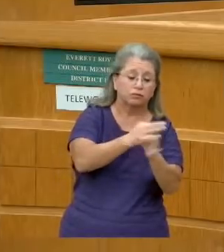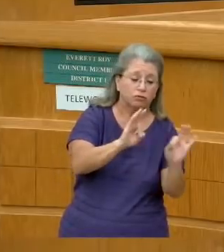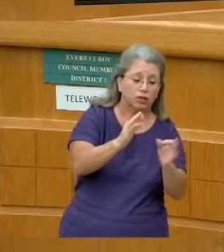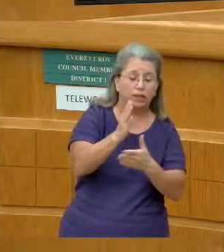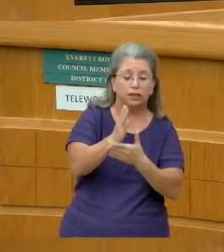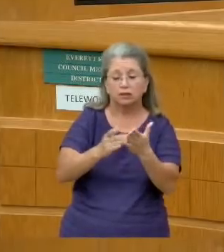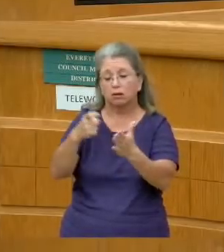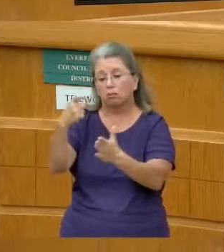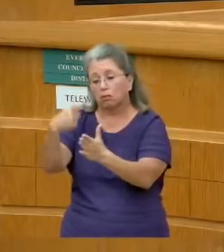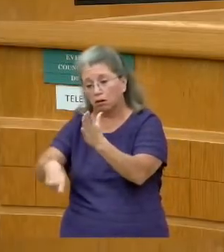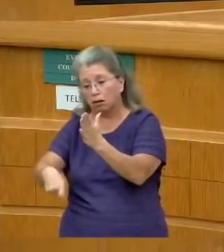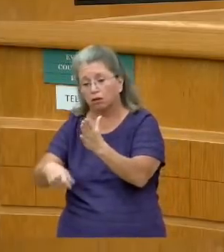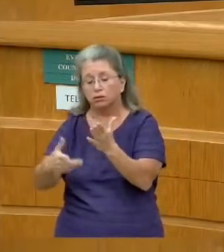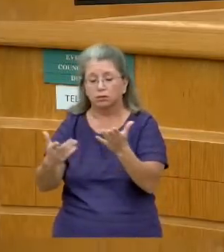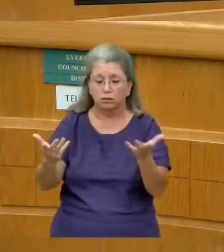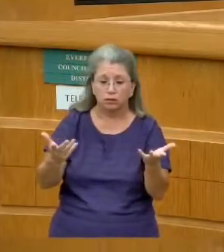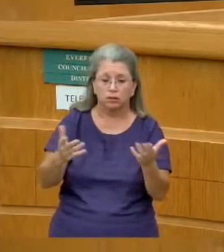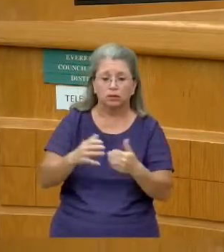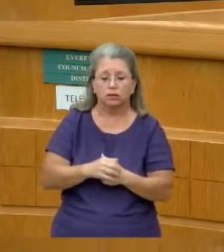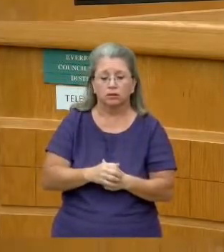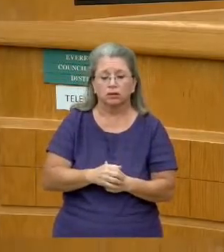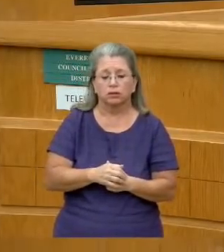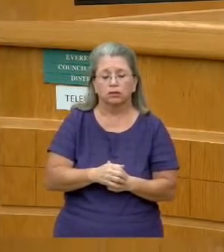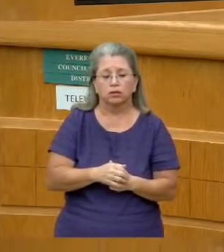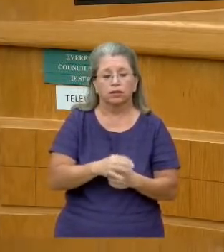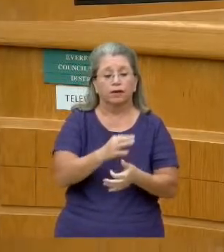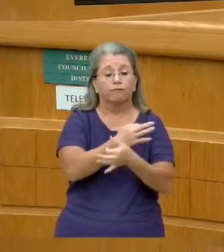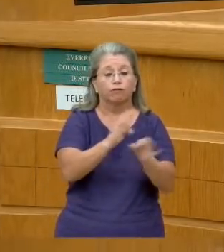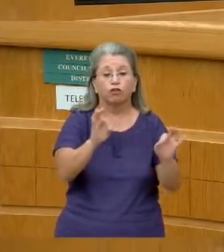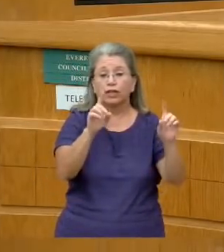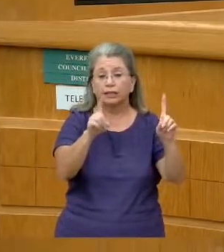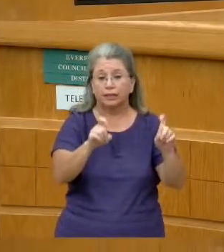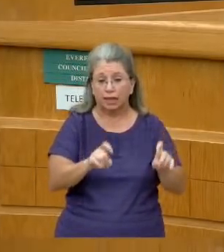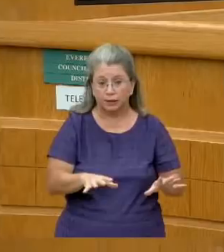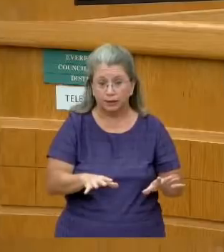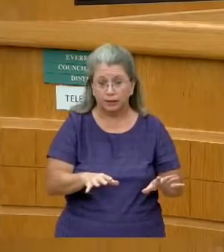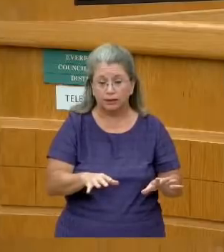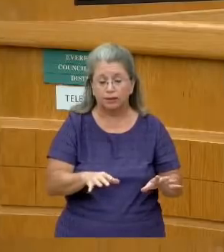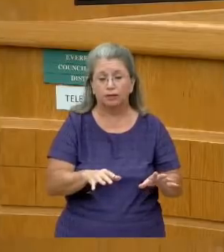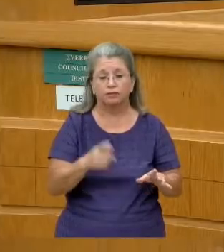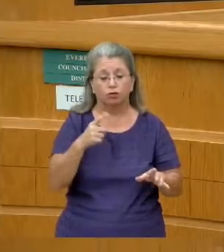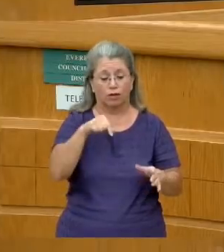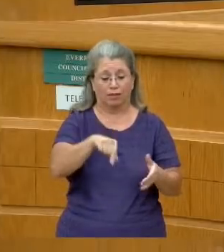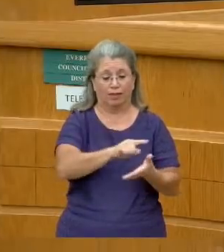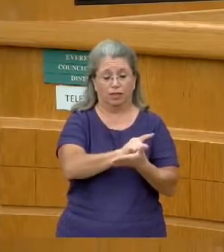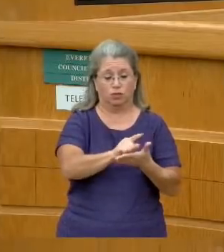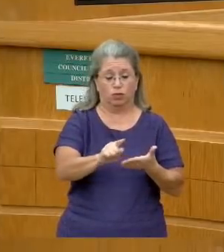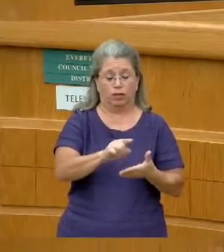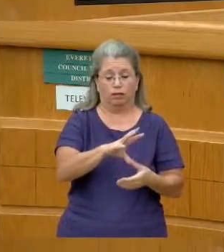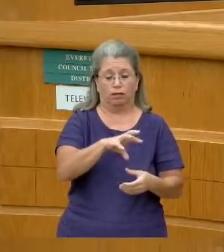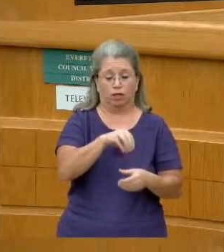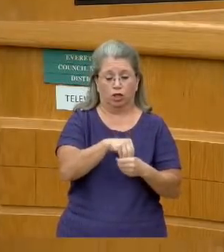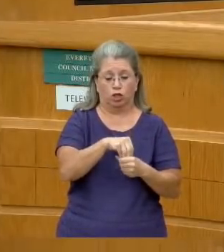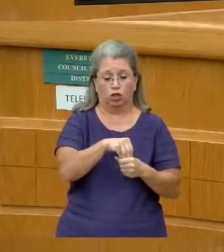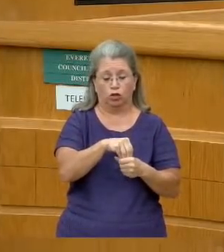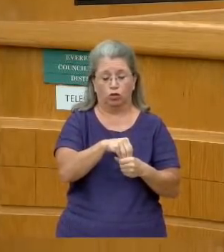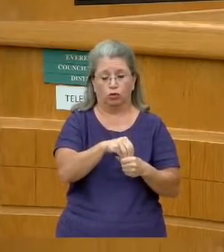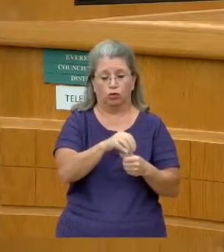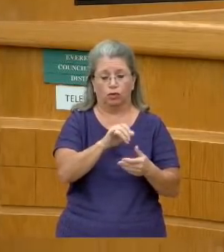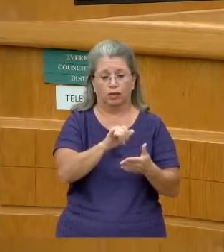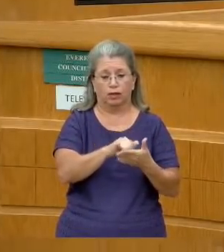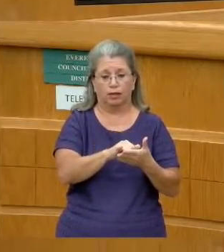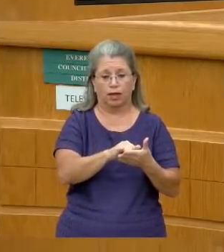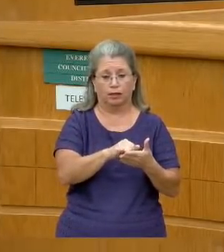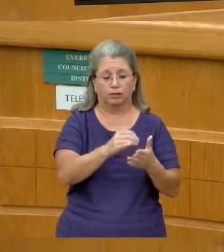cost. So the free testing sites for this week include those that are being conducted by the